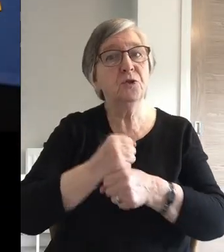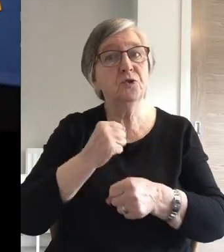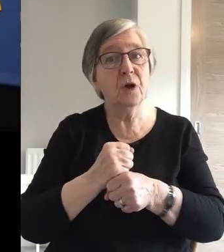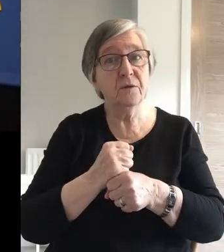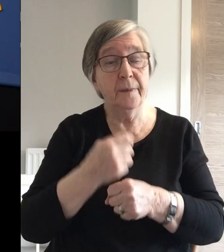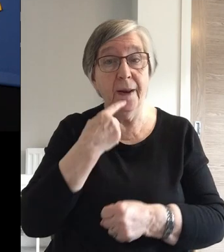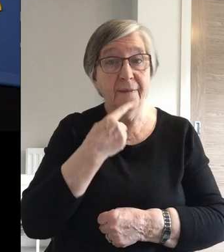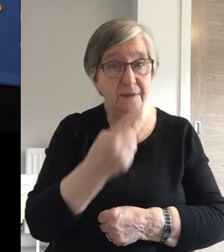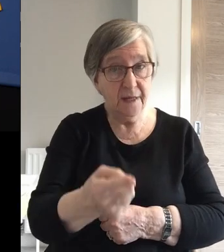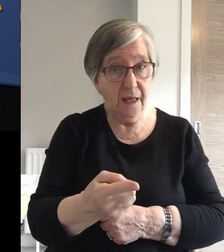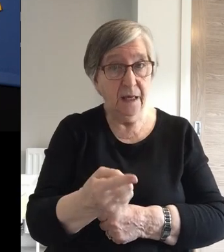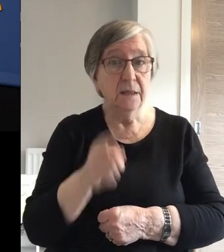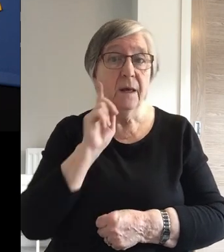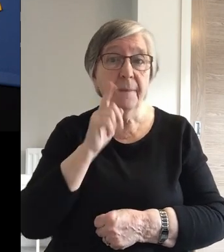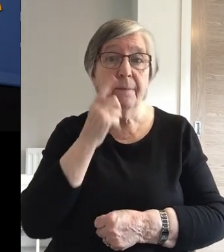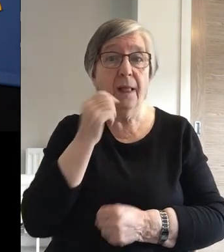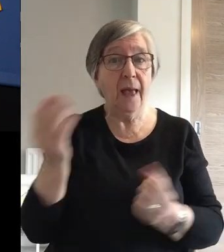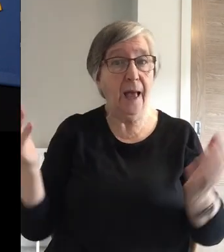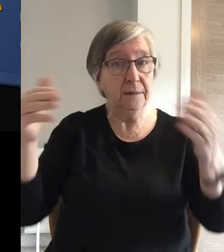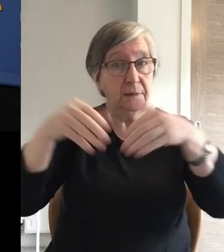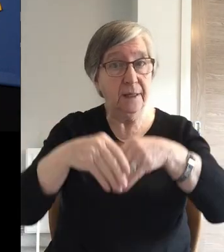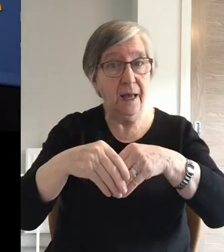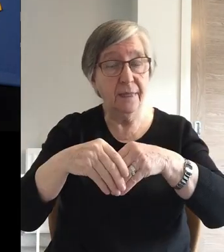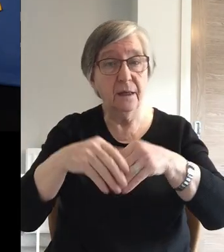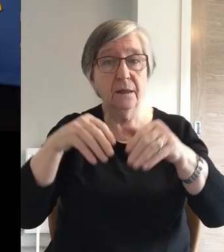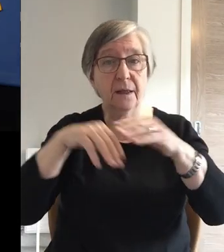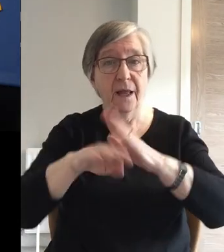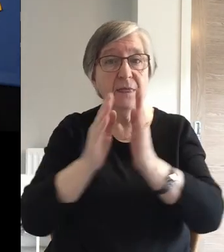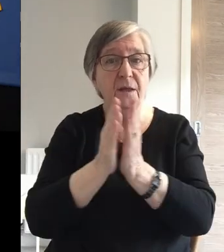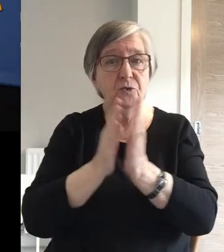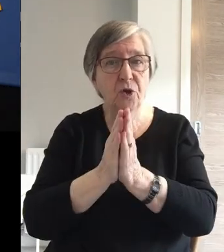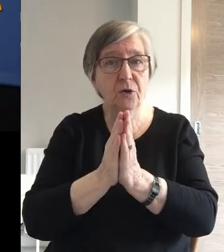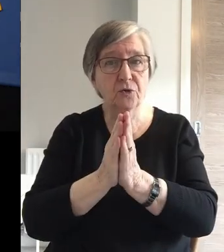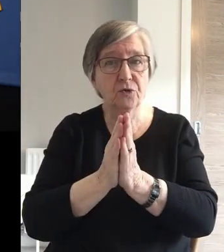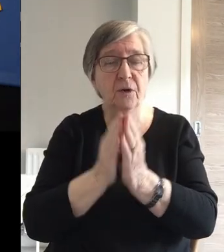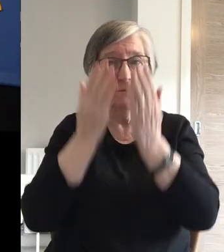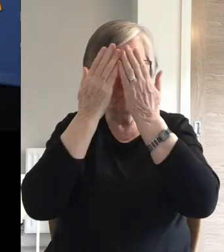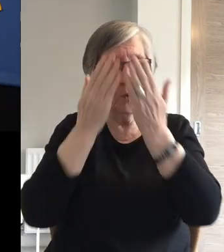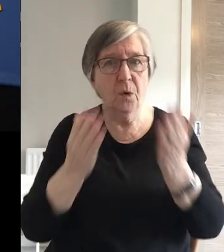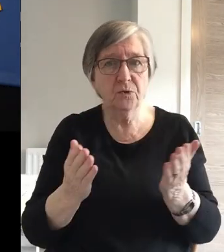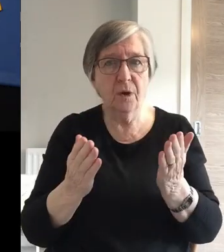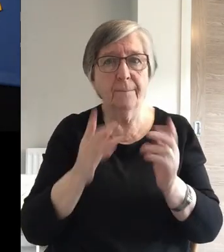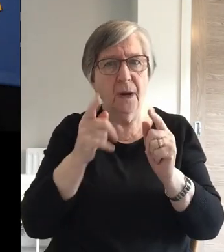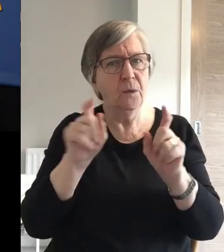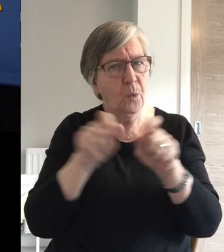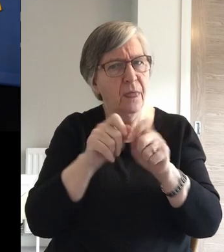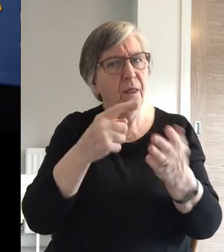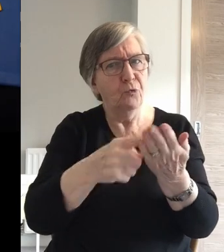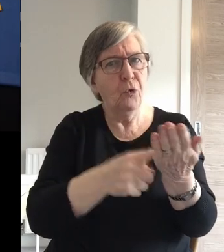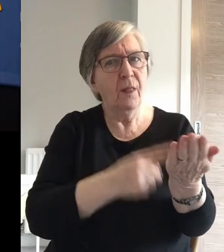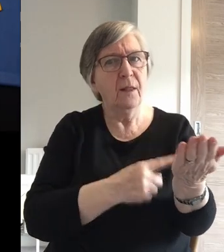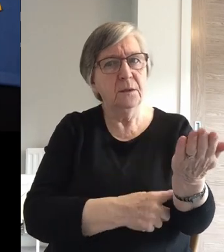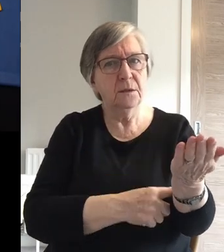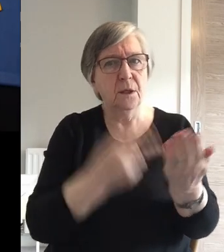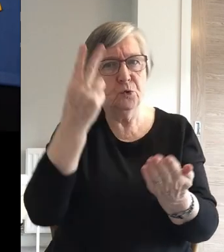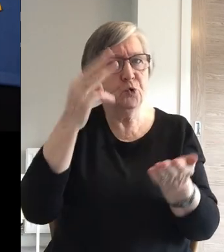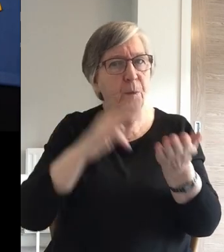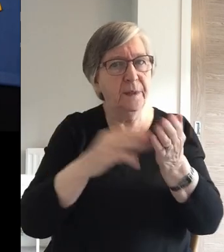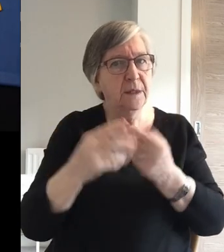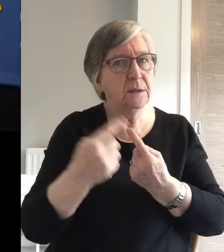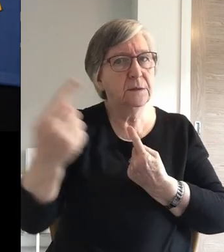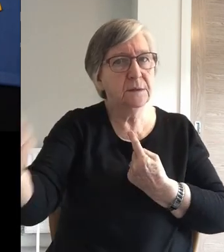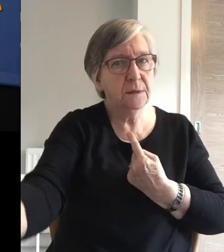that congregations may gather for services, for worship, though with the restrictions that were there before. The 2 metre